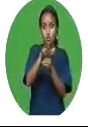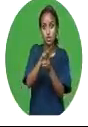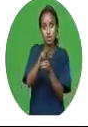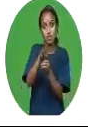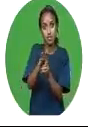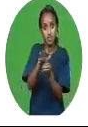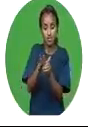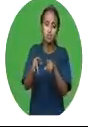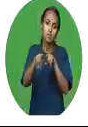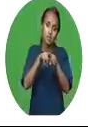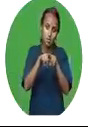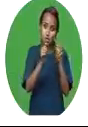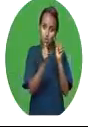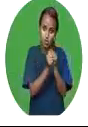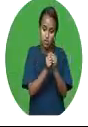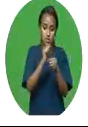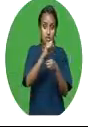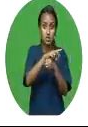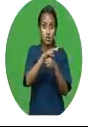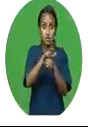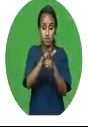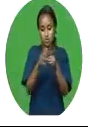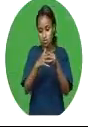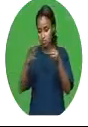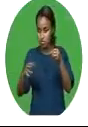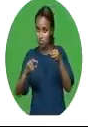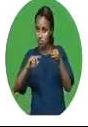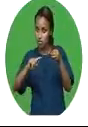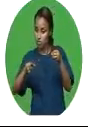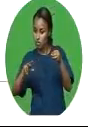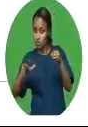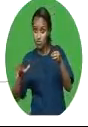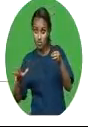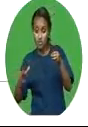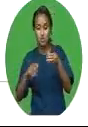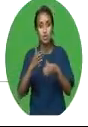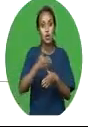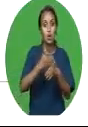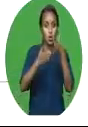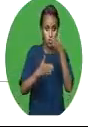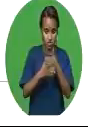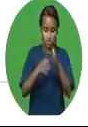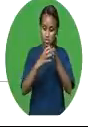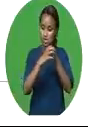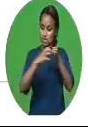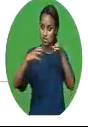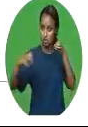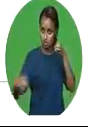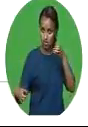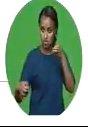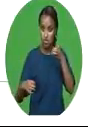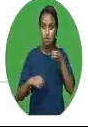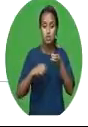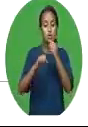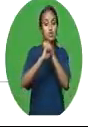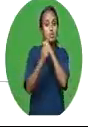in agreement with numbering on the top view. Construct the stretch out line through the